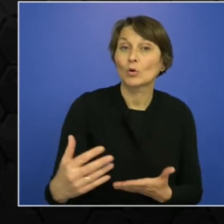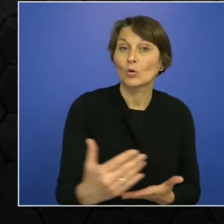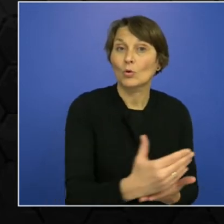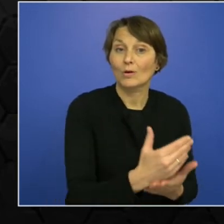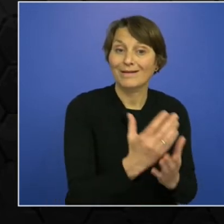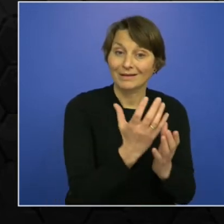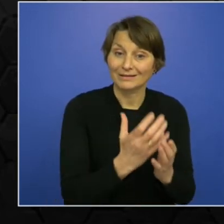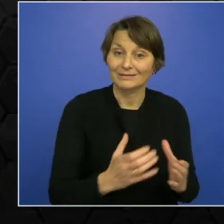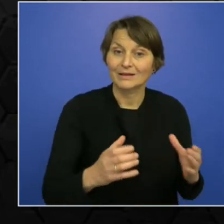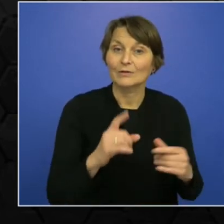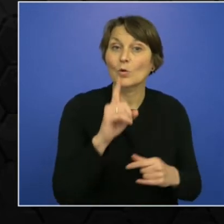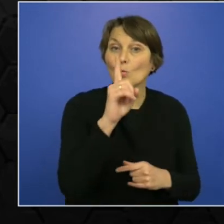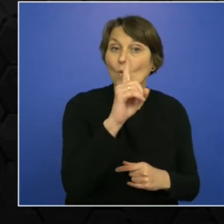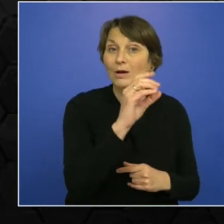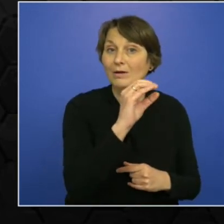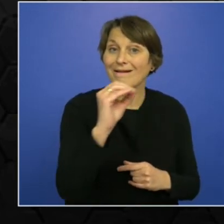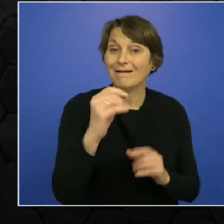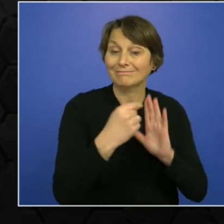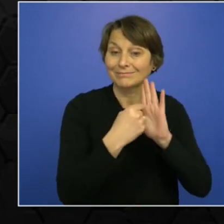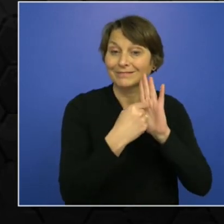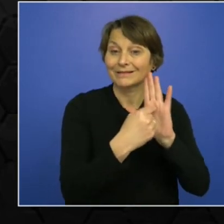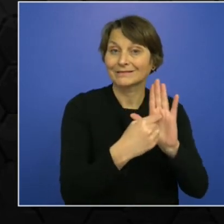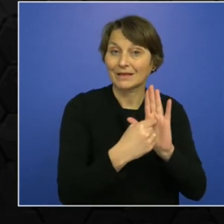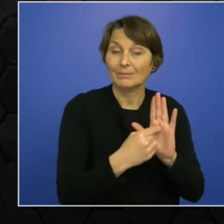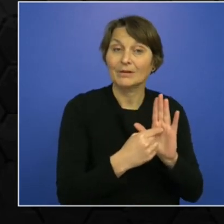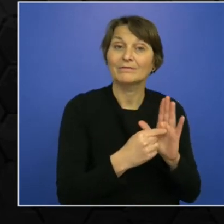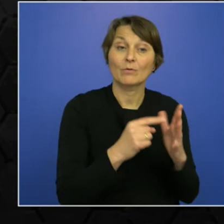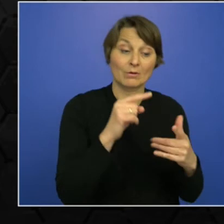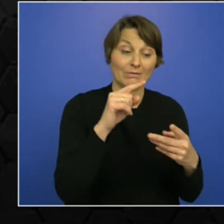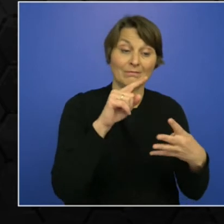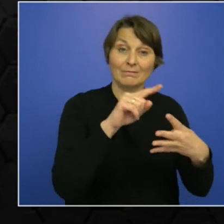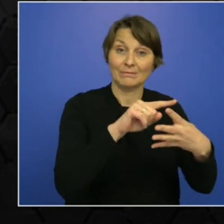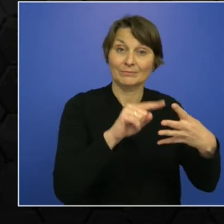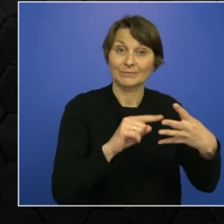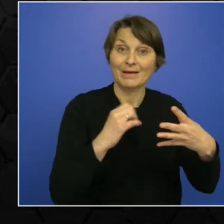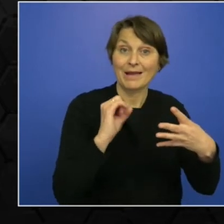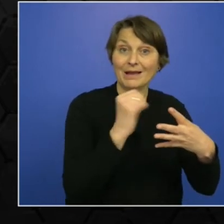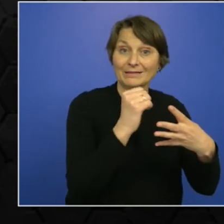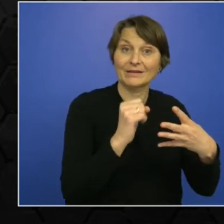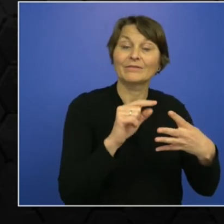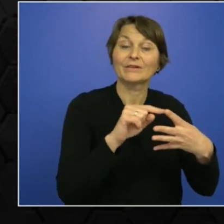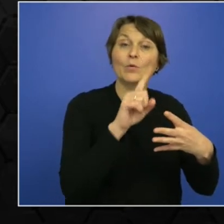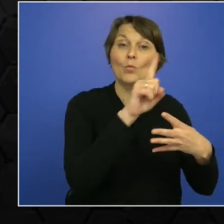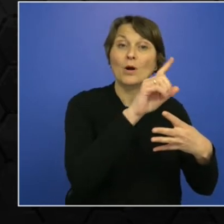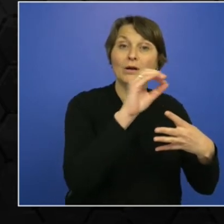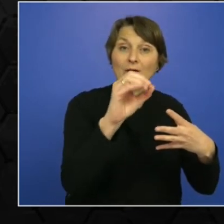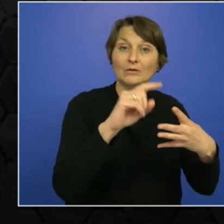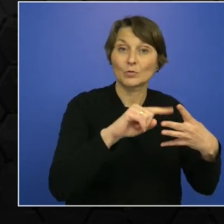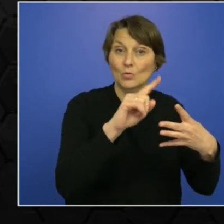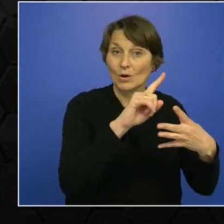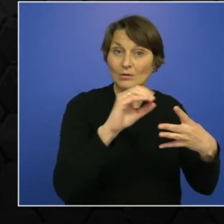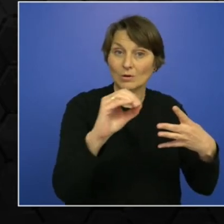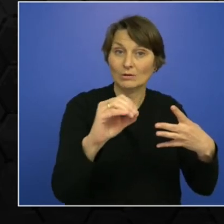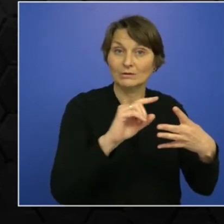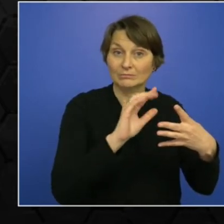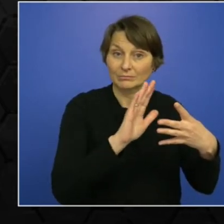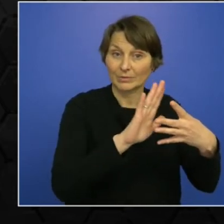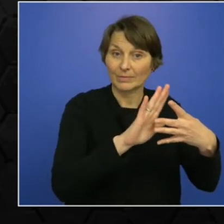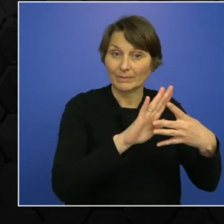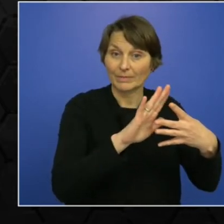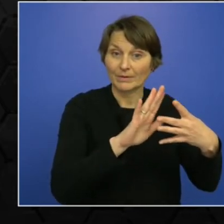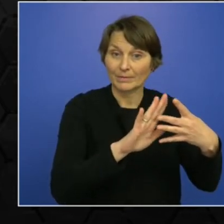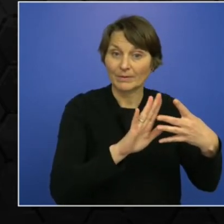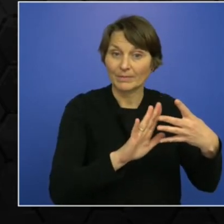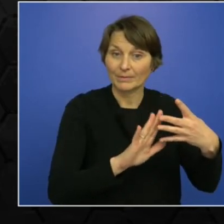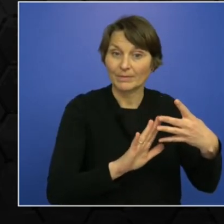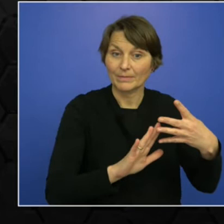100 examples for each activity. So I said one example is 60 seconds. So, and we're doing four